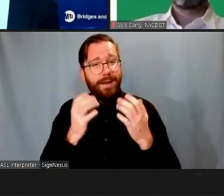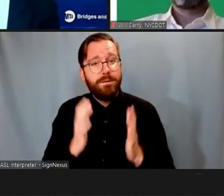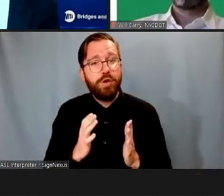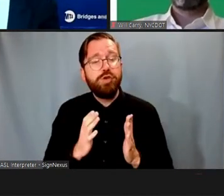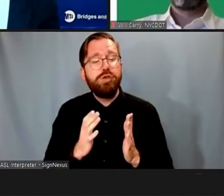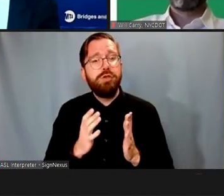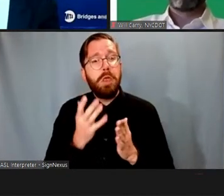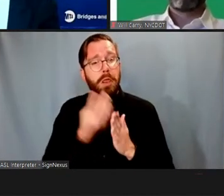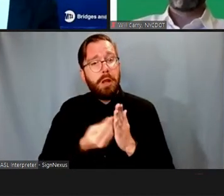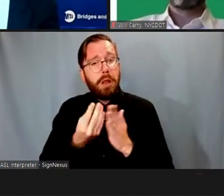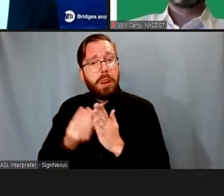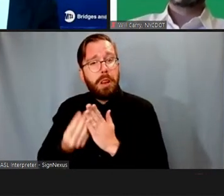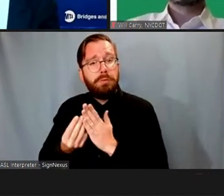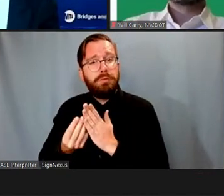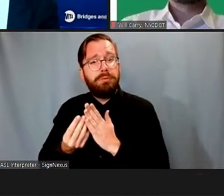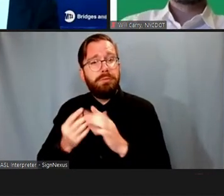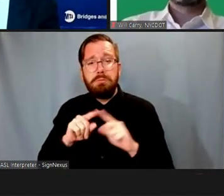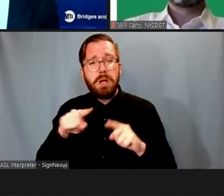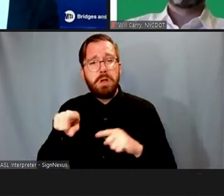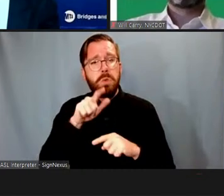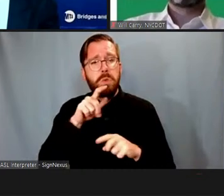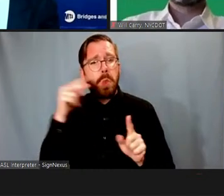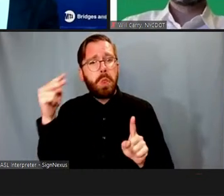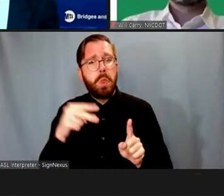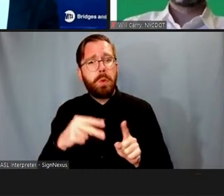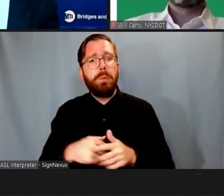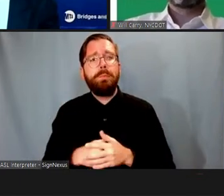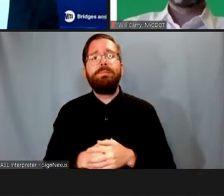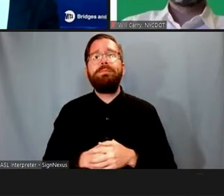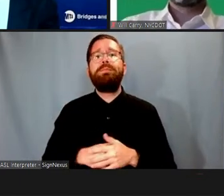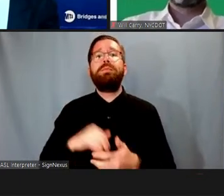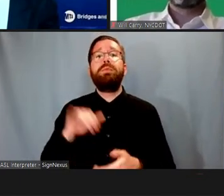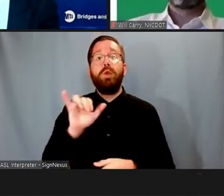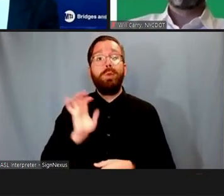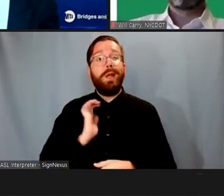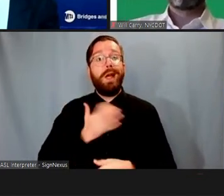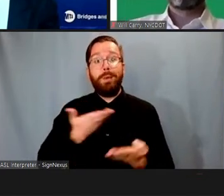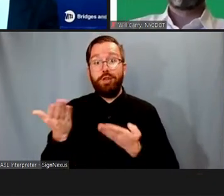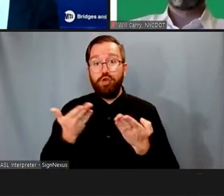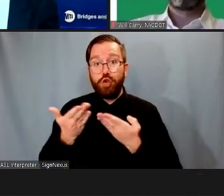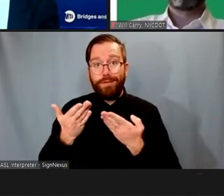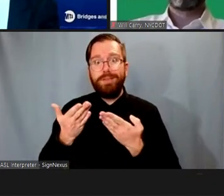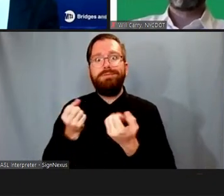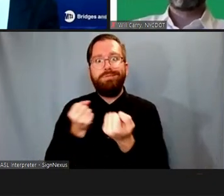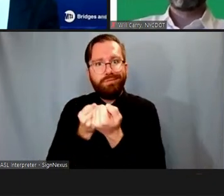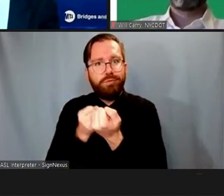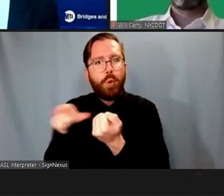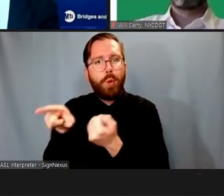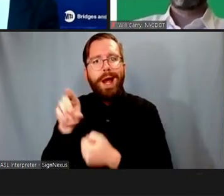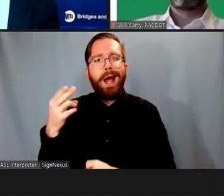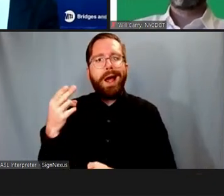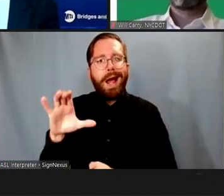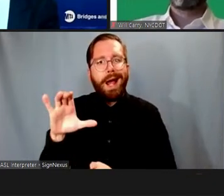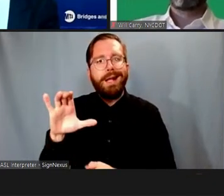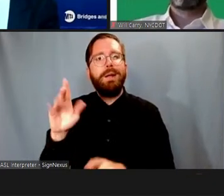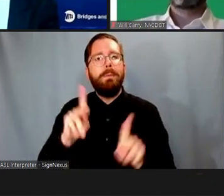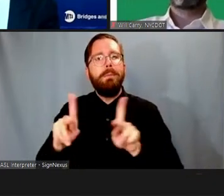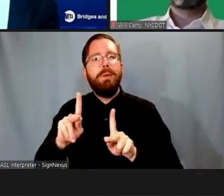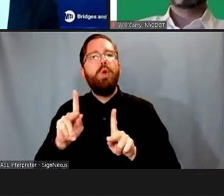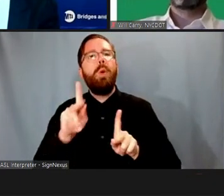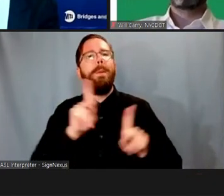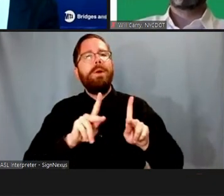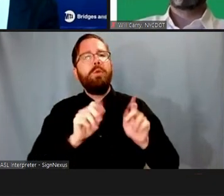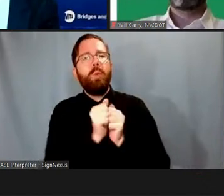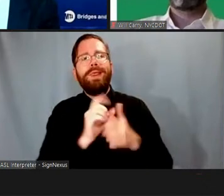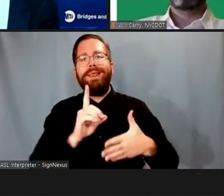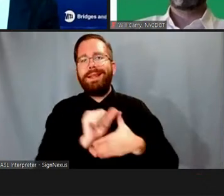it we also offer the service to the handicapped people and people with other disabilities which